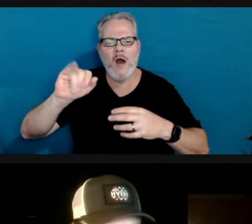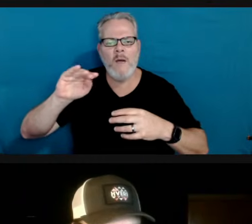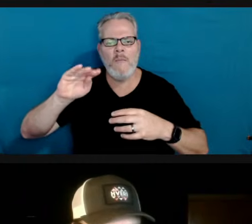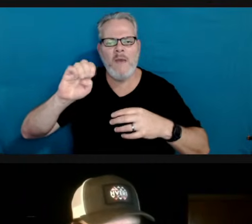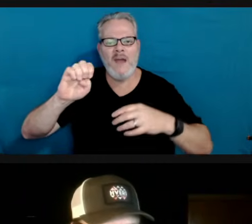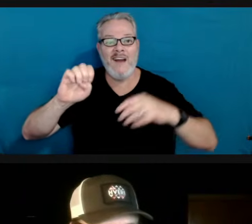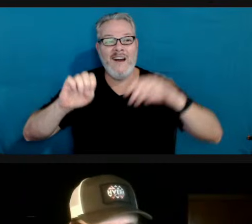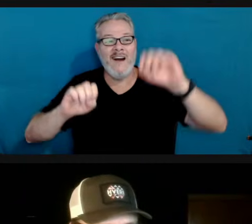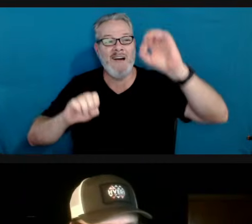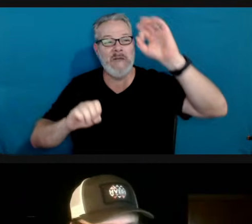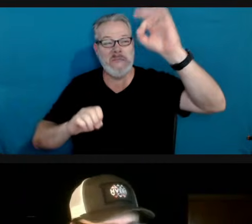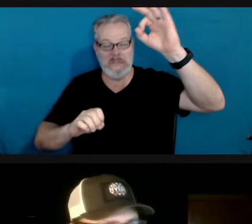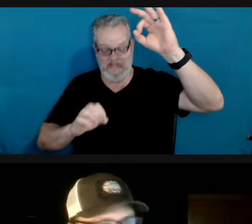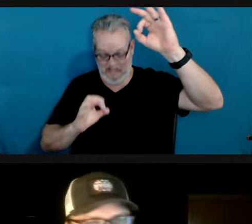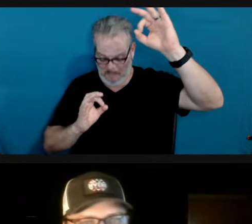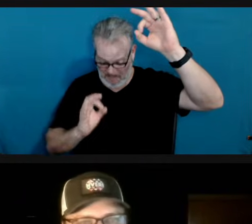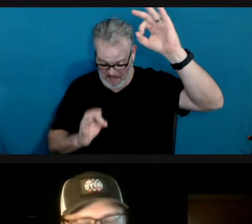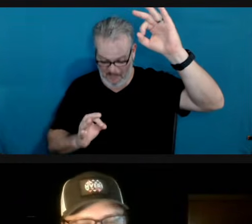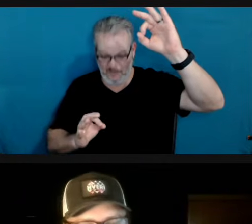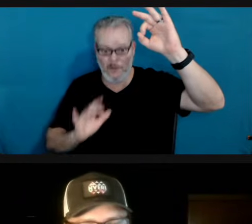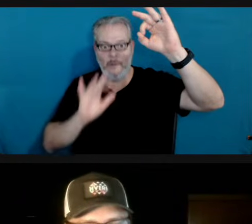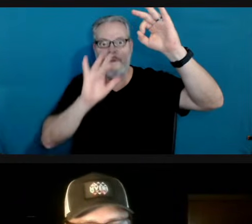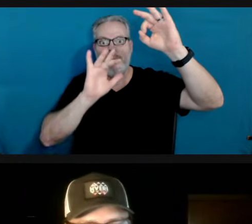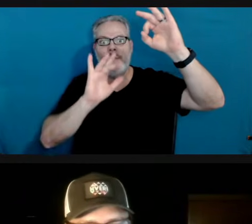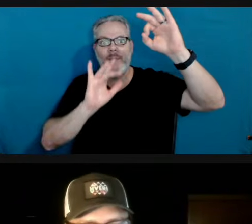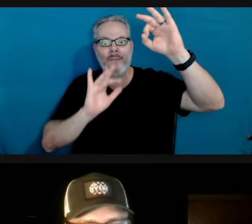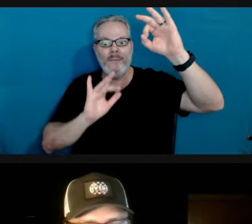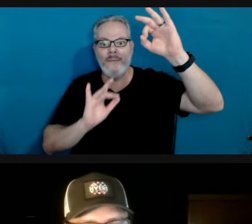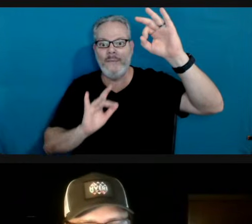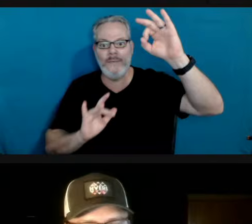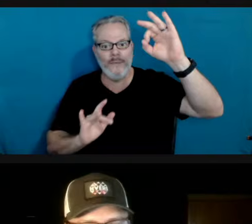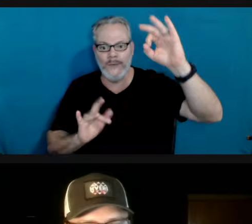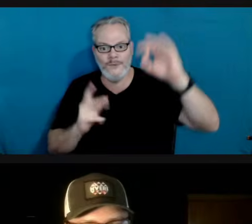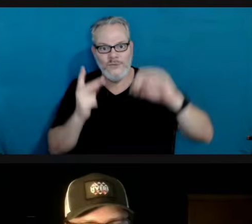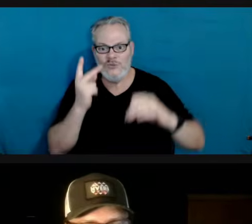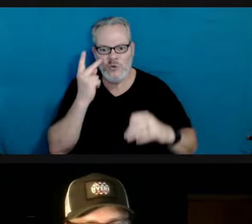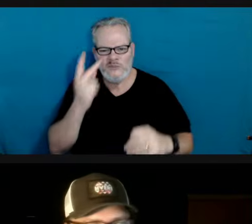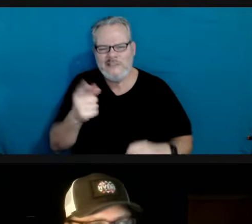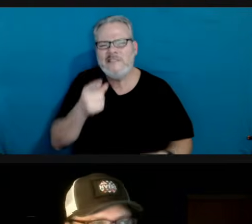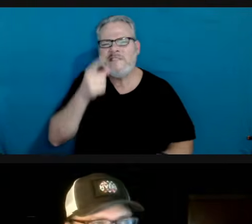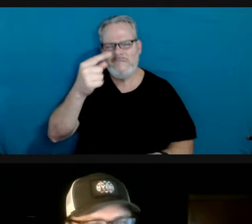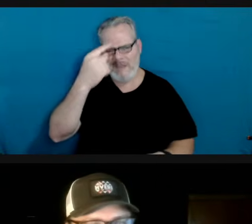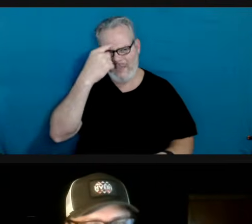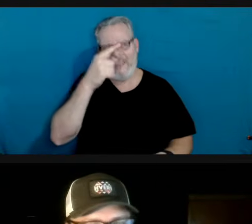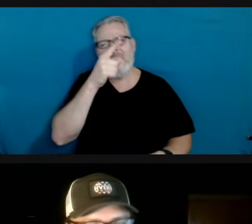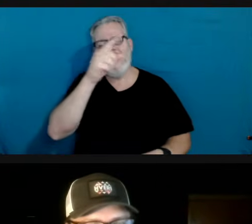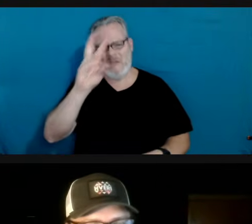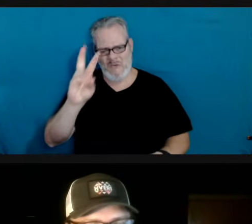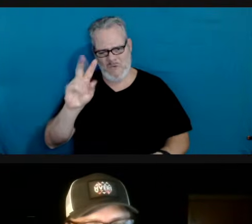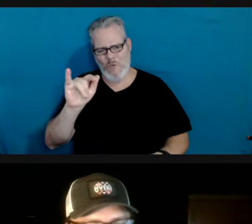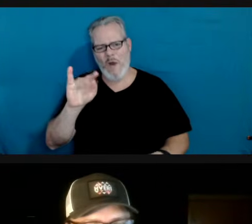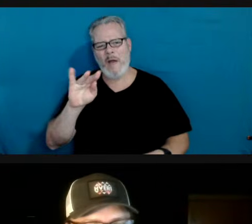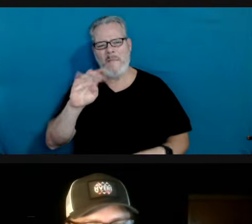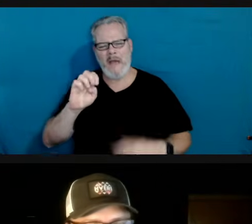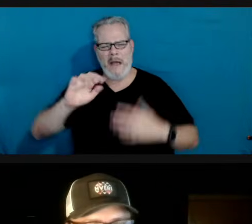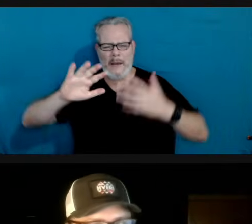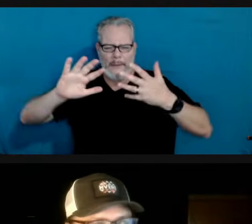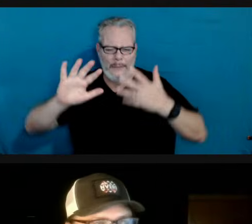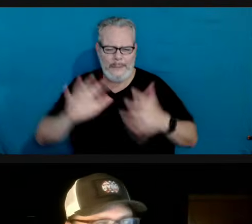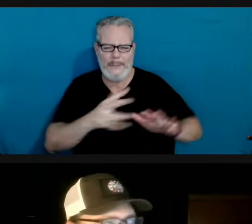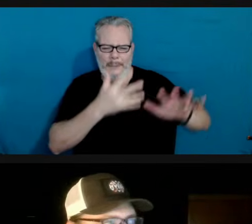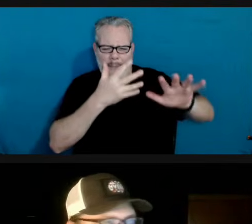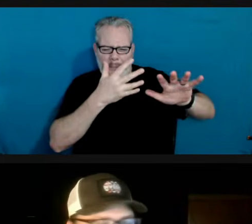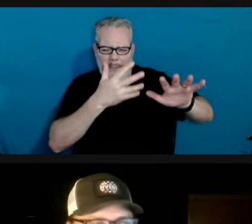would doubt that I would not want to immediately say it's fog. It might be something like a dust storm or something like that. Could be